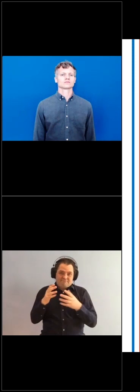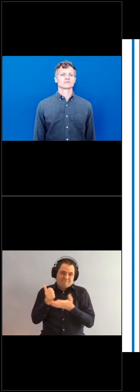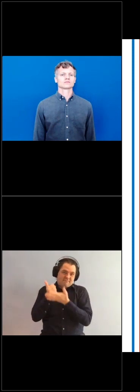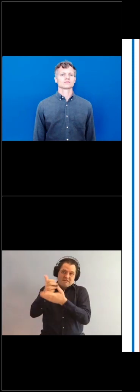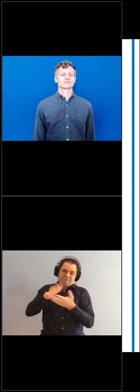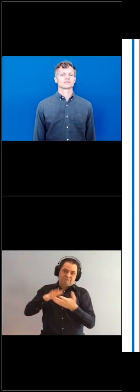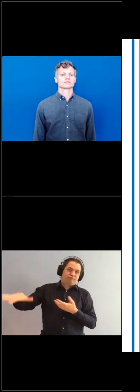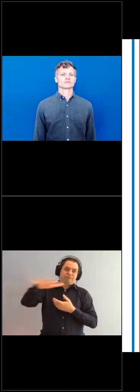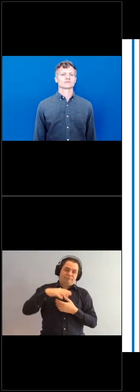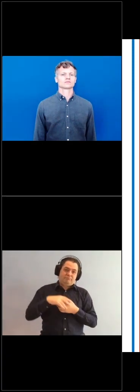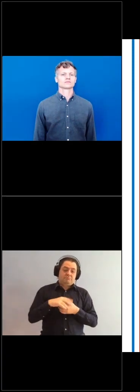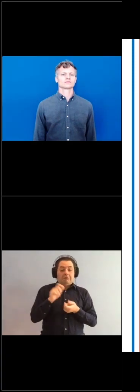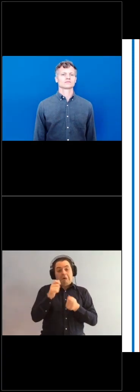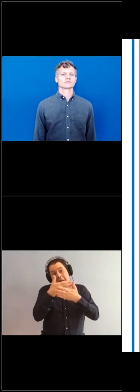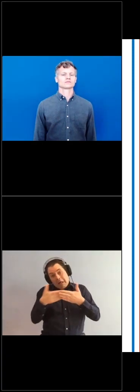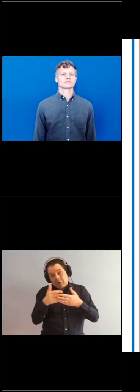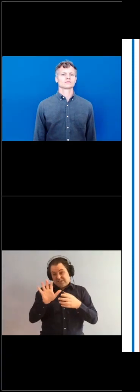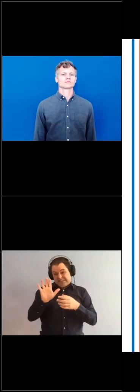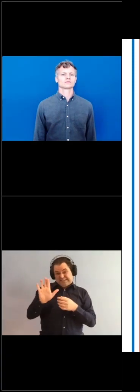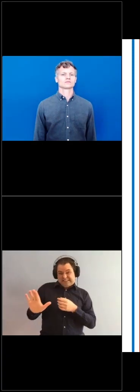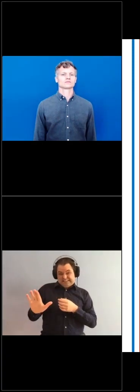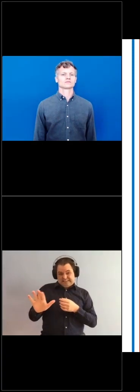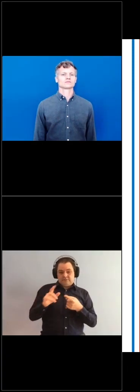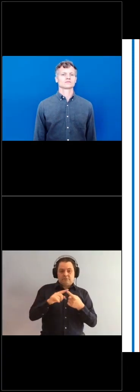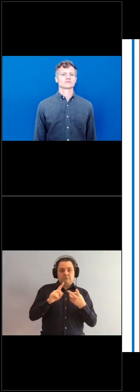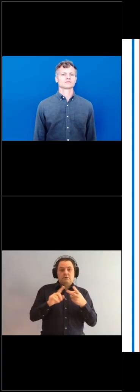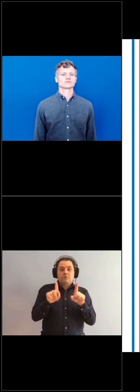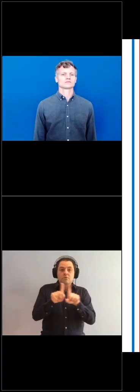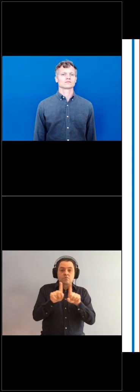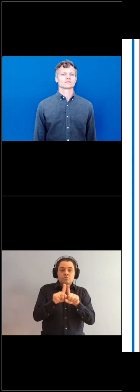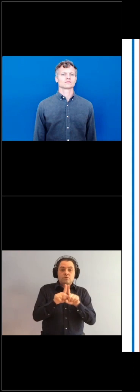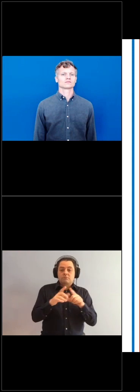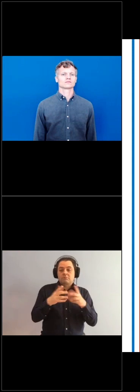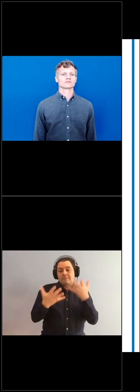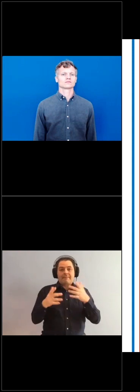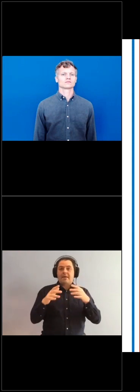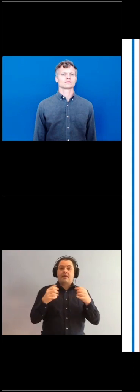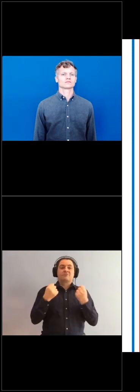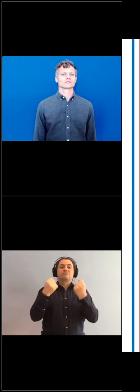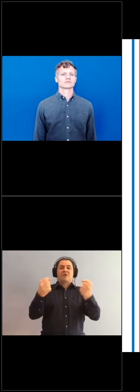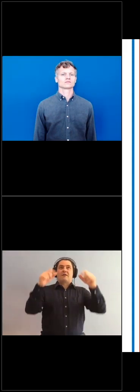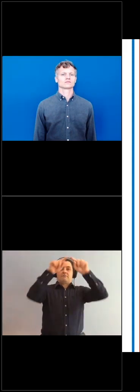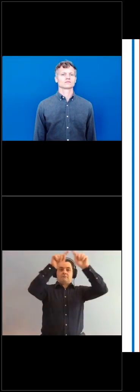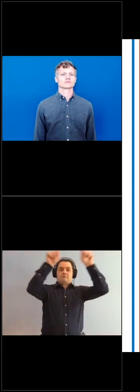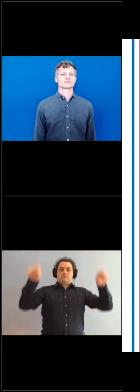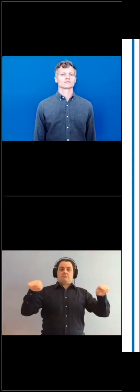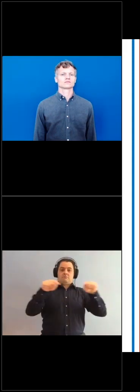local language, and also screen on car to display video